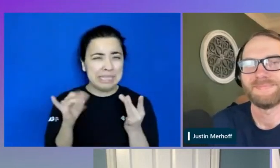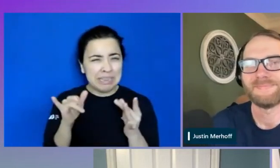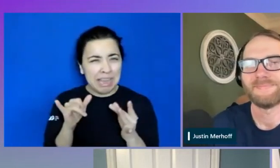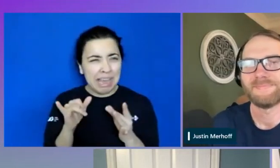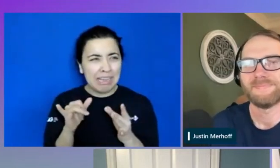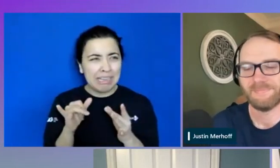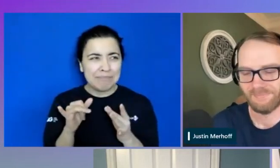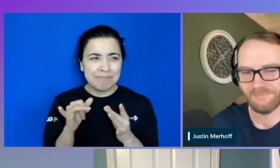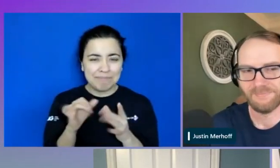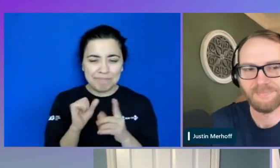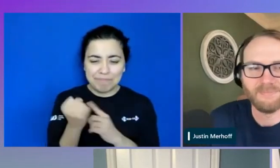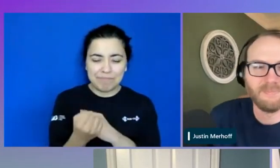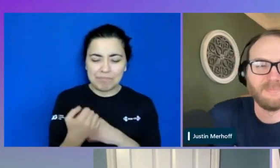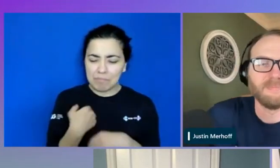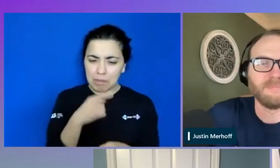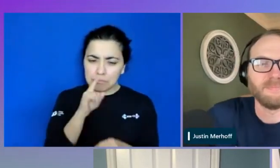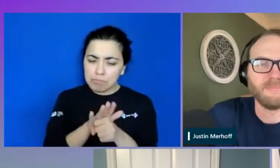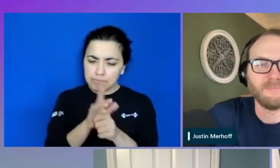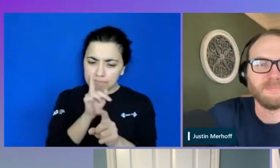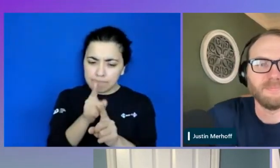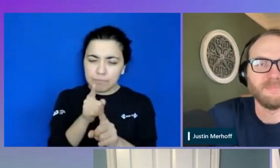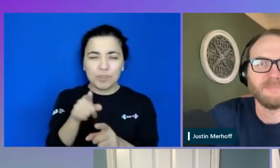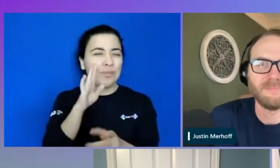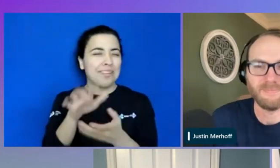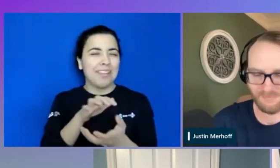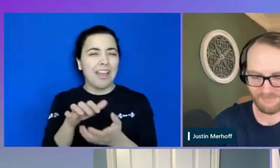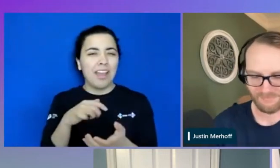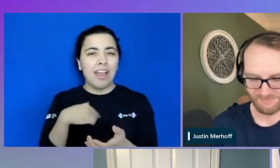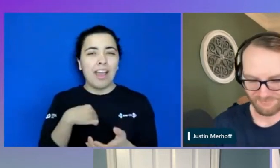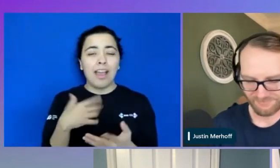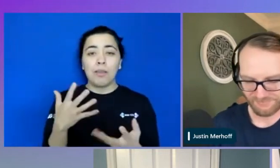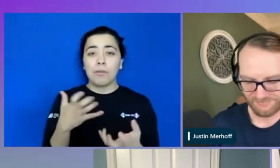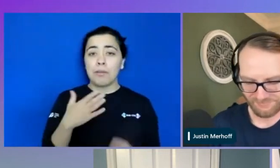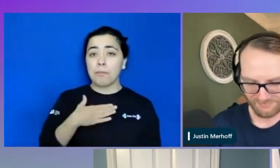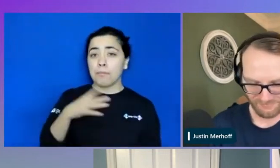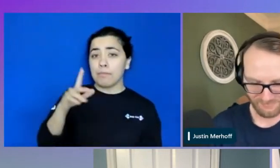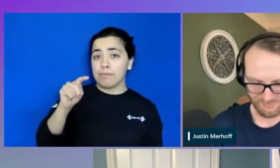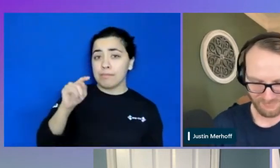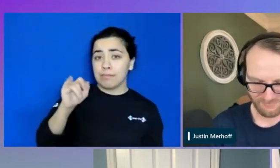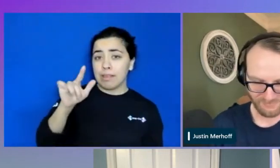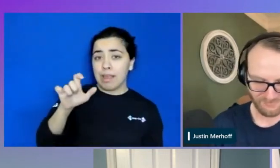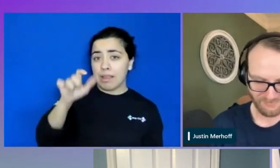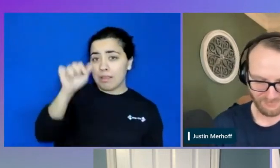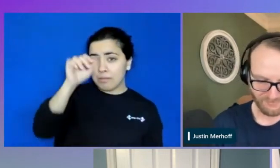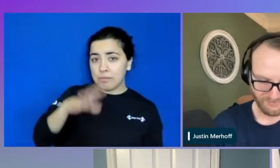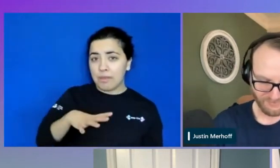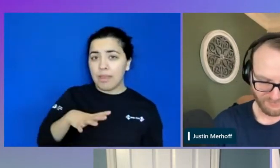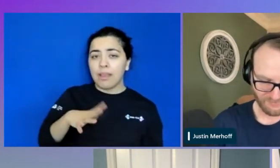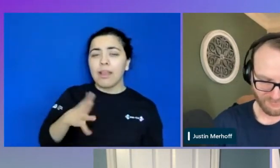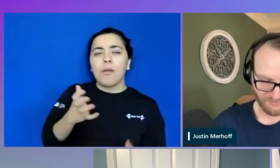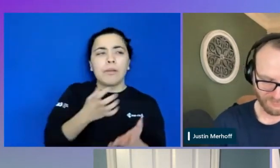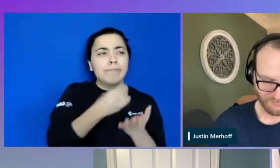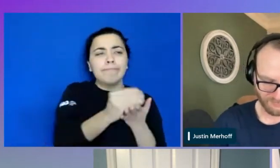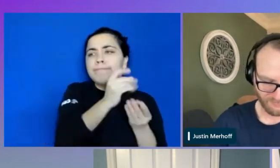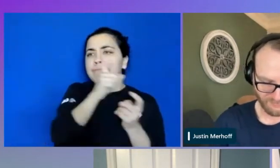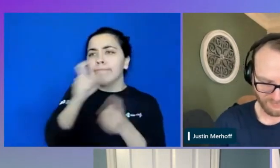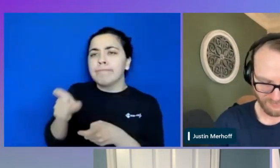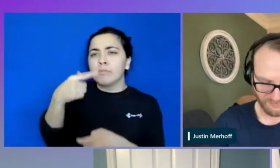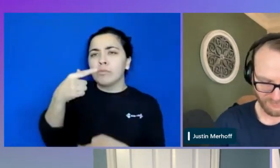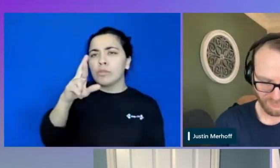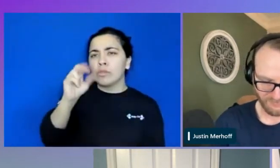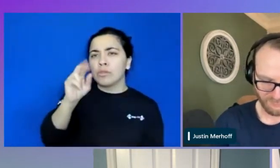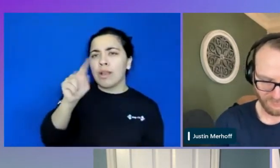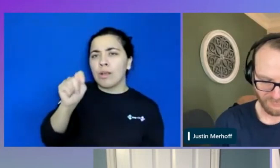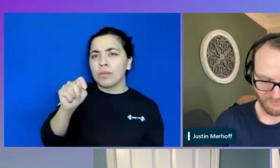a commitment to get you're gonna laugh, my tile man some grout, and and